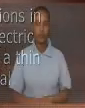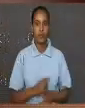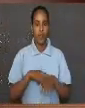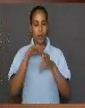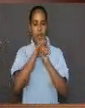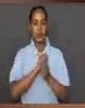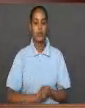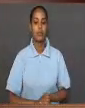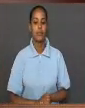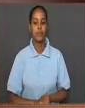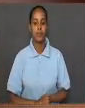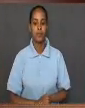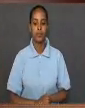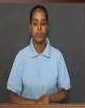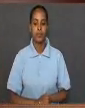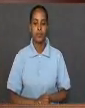Time's up.